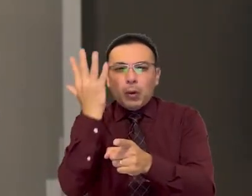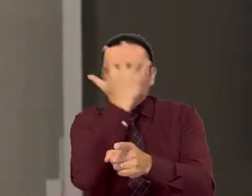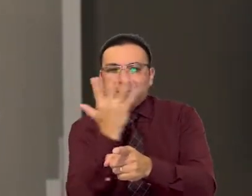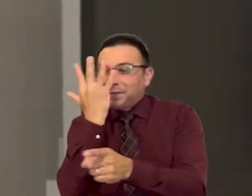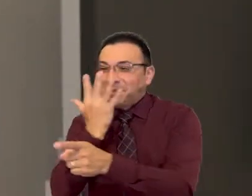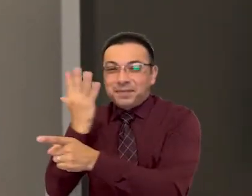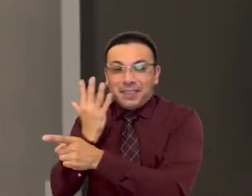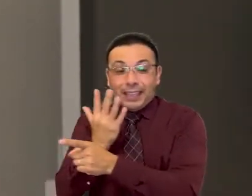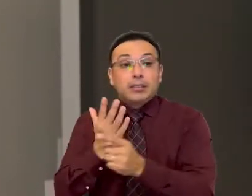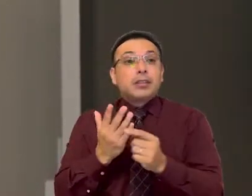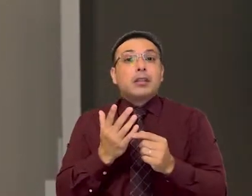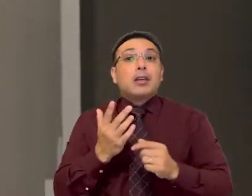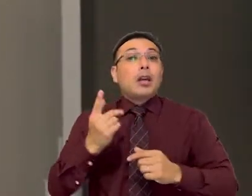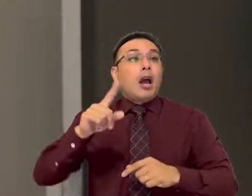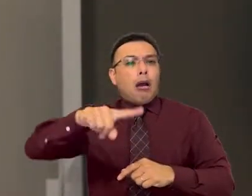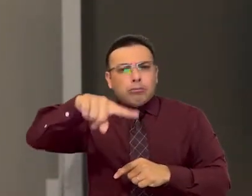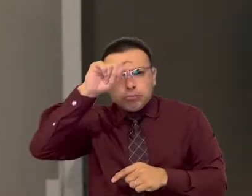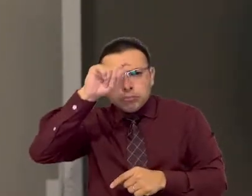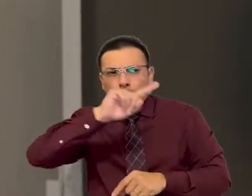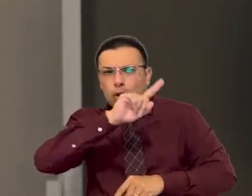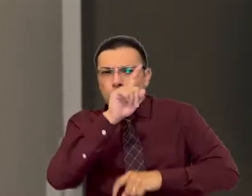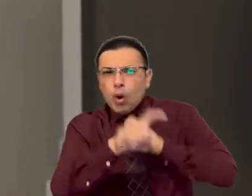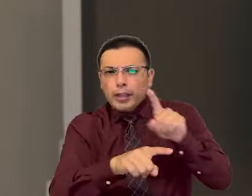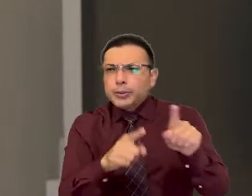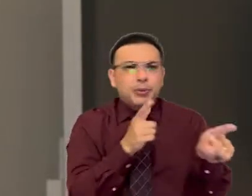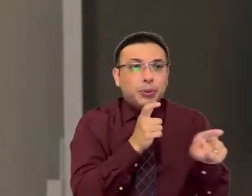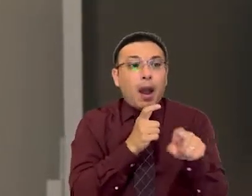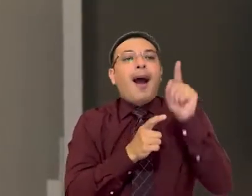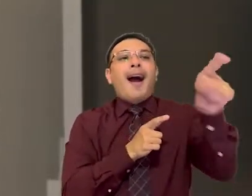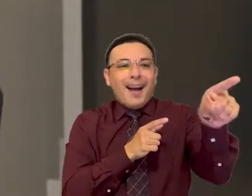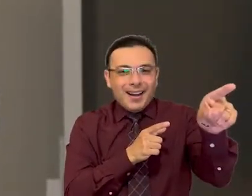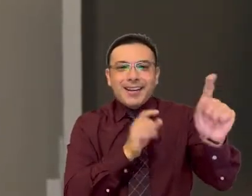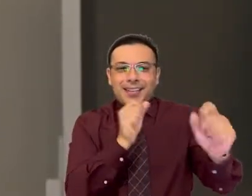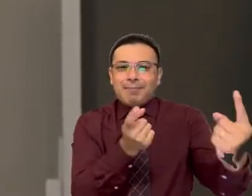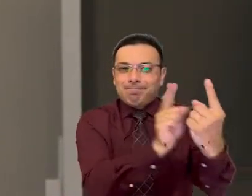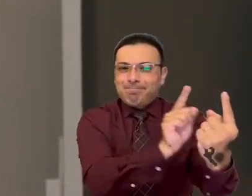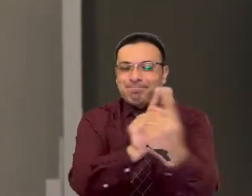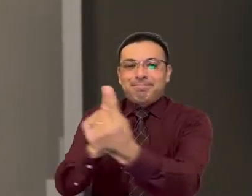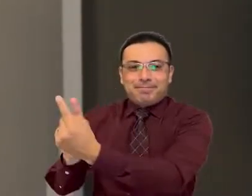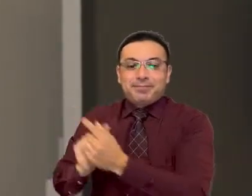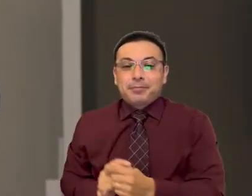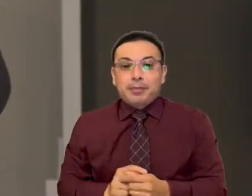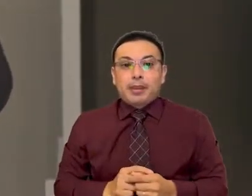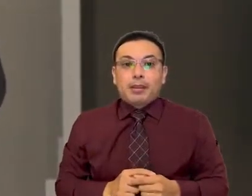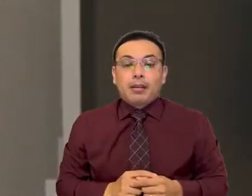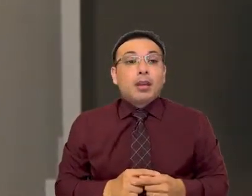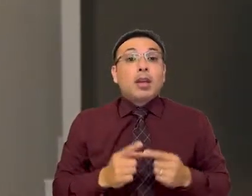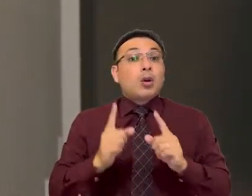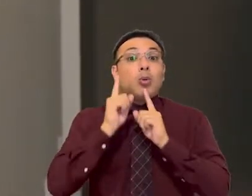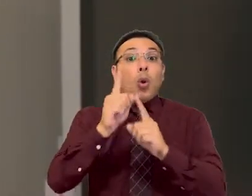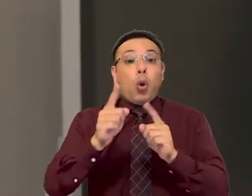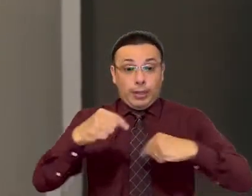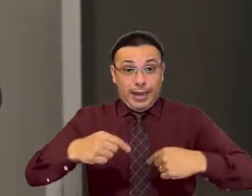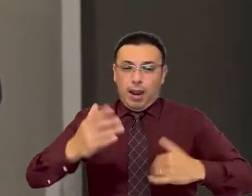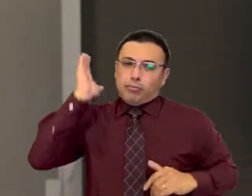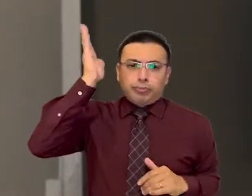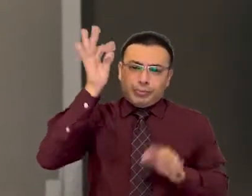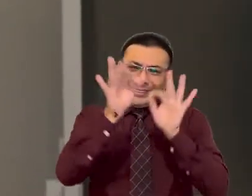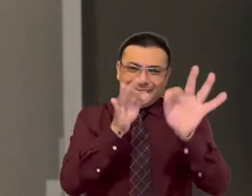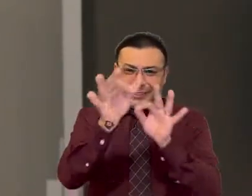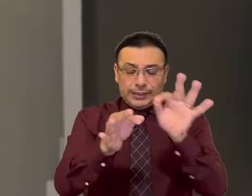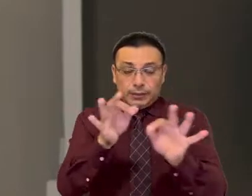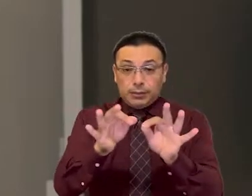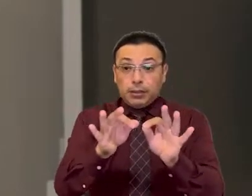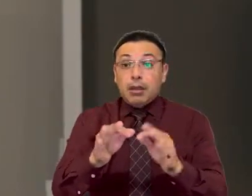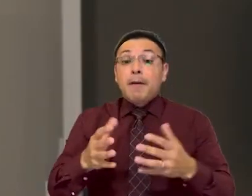the right experts. I think we would love to give a presentation and just move through it and then let the